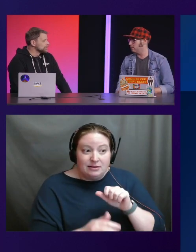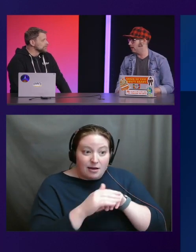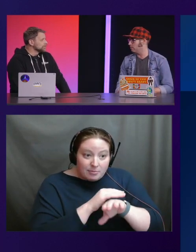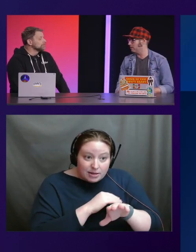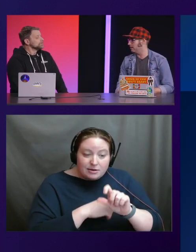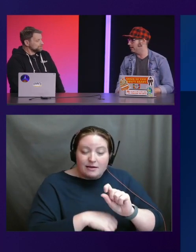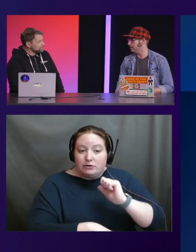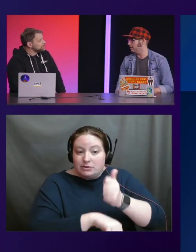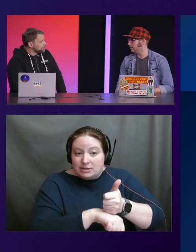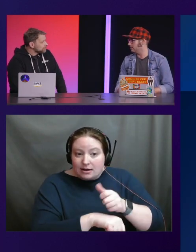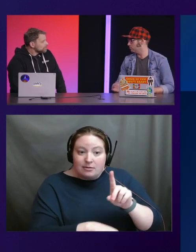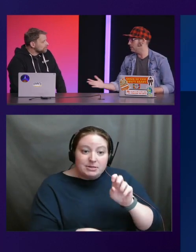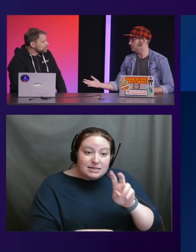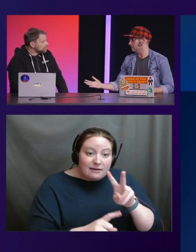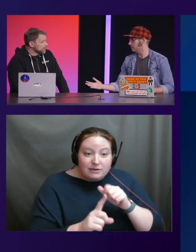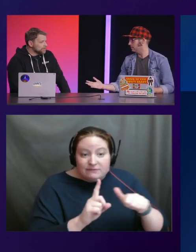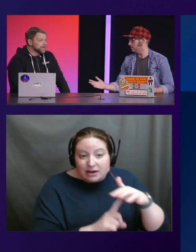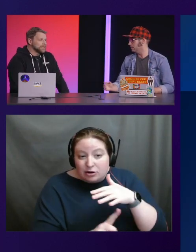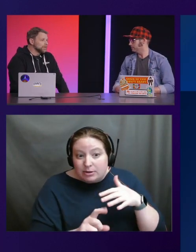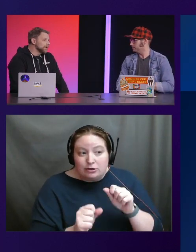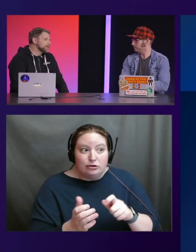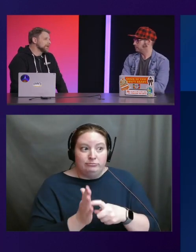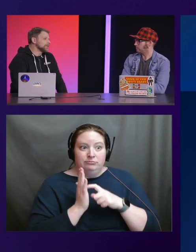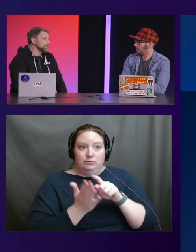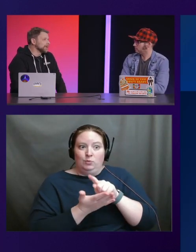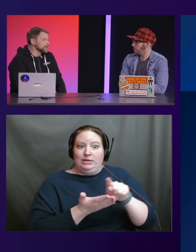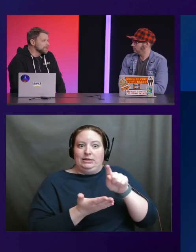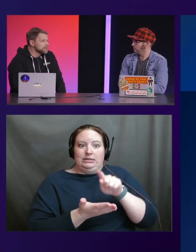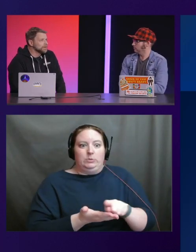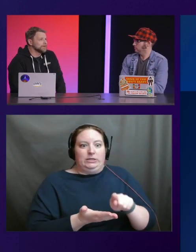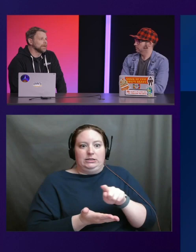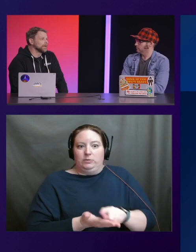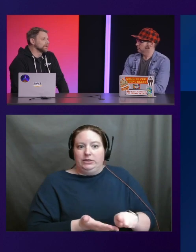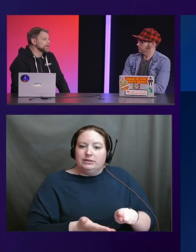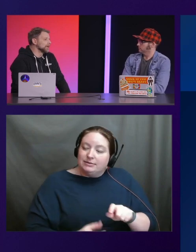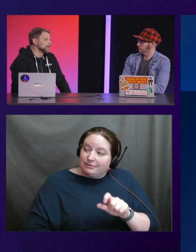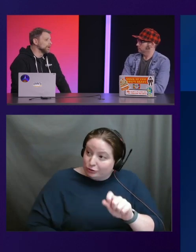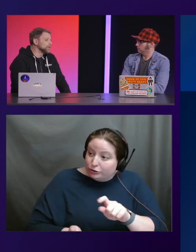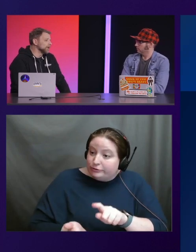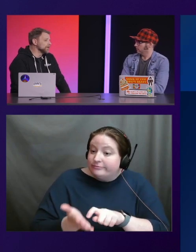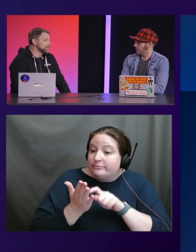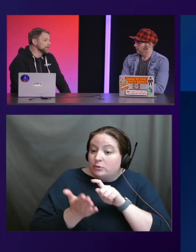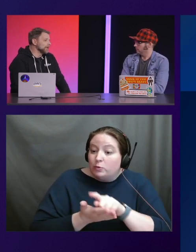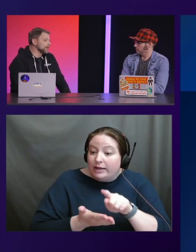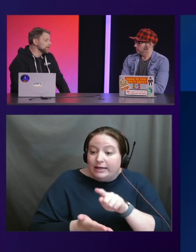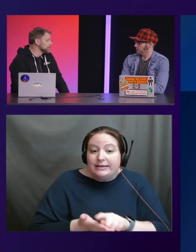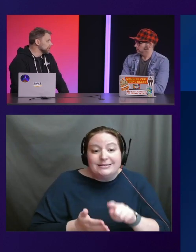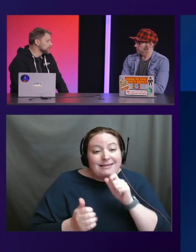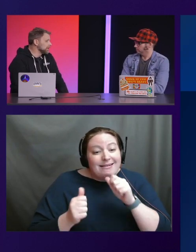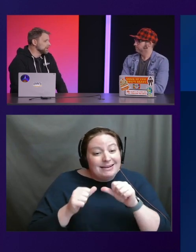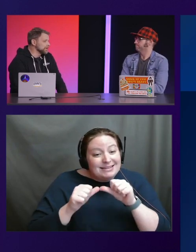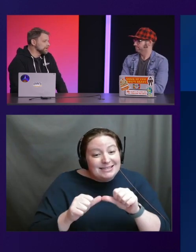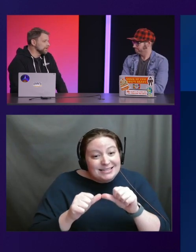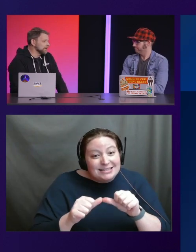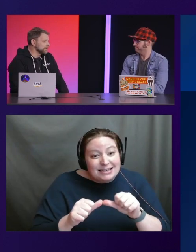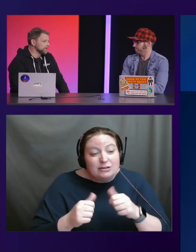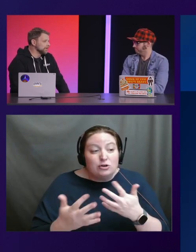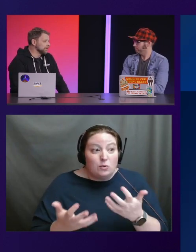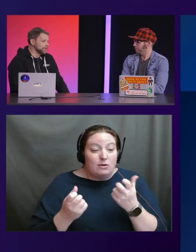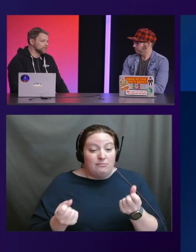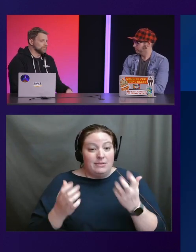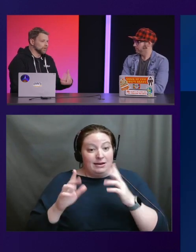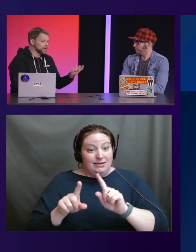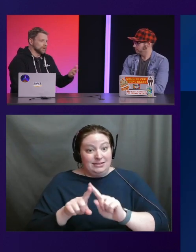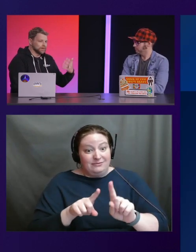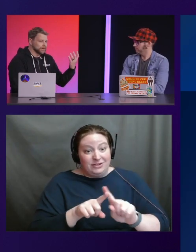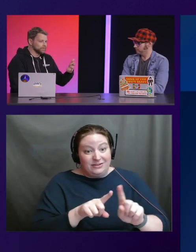your dev environment, and it could take weeks. Yep, it can take weeks, and it can be inconsistent. And what you want is a lot of different ones, because as we know,